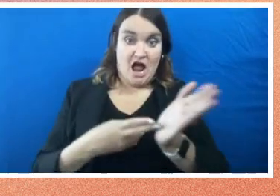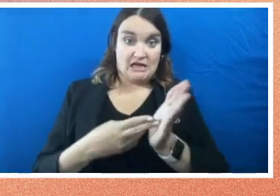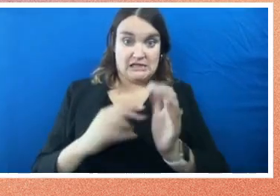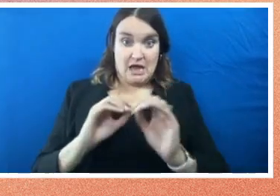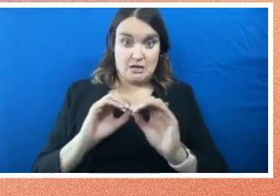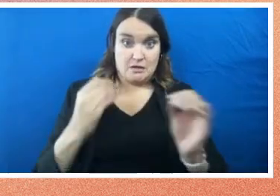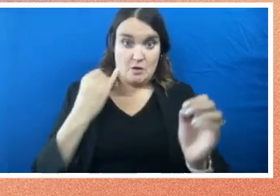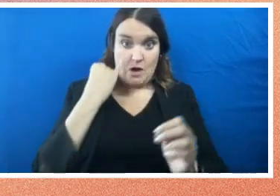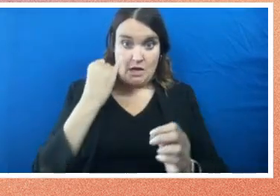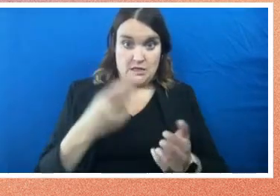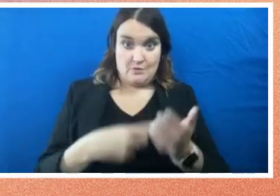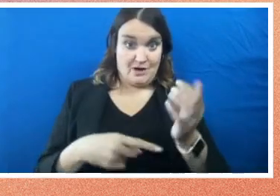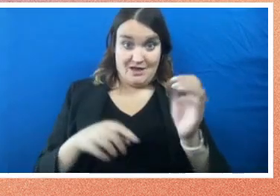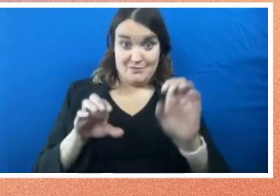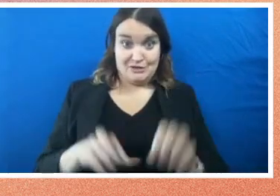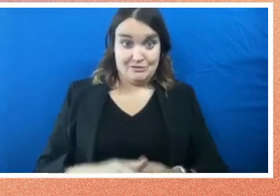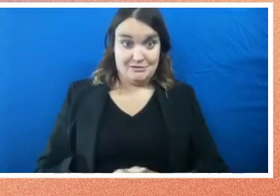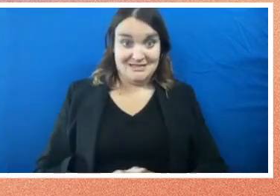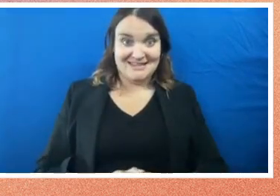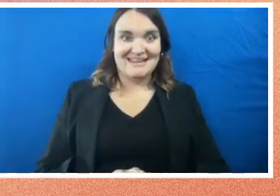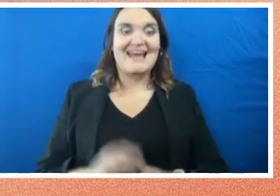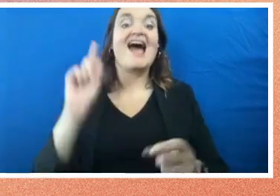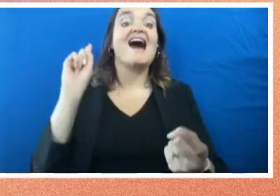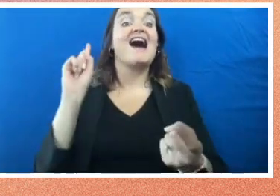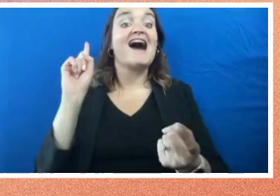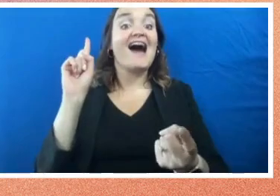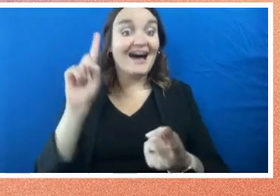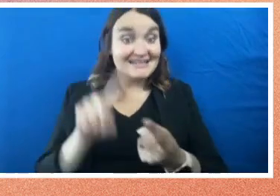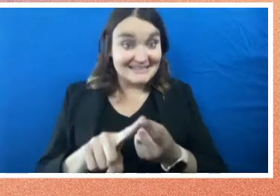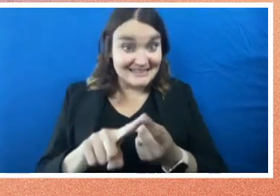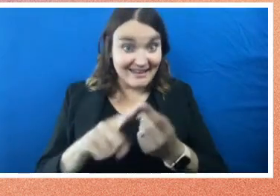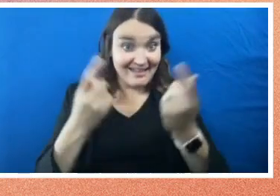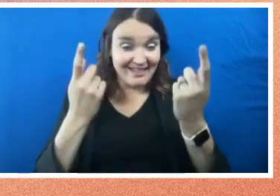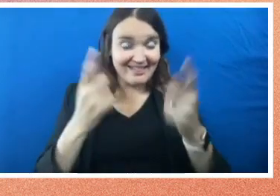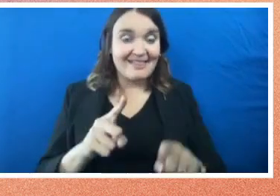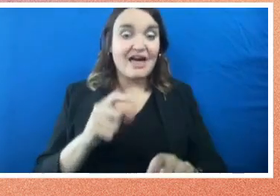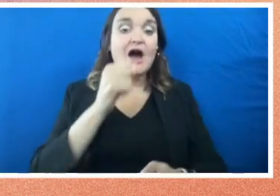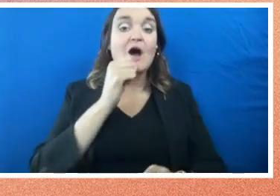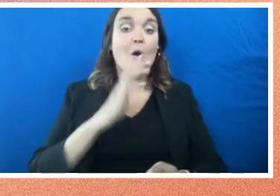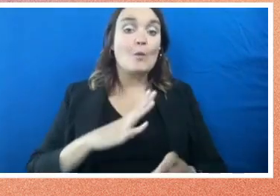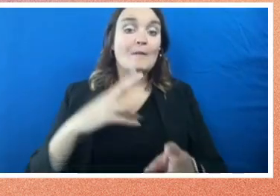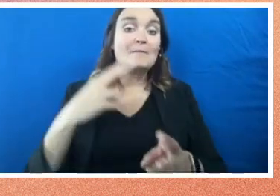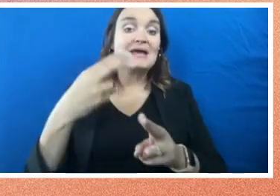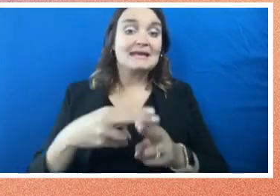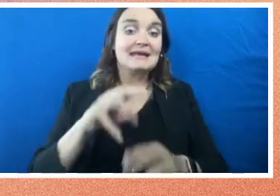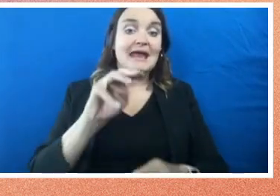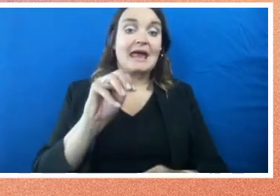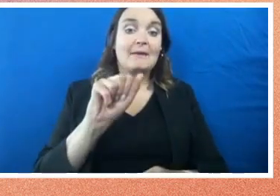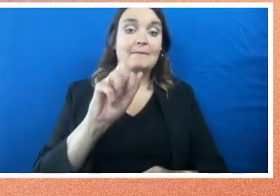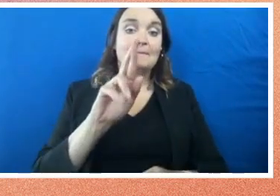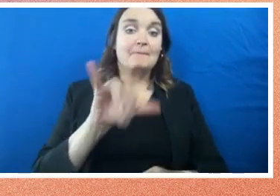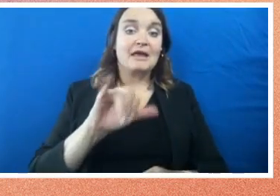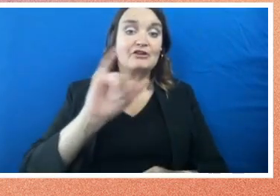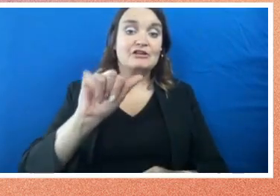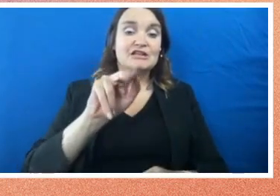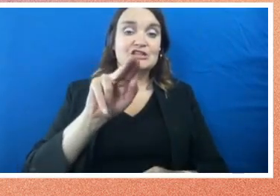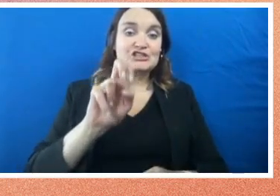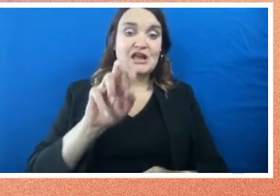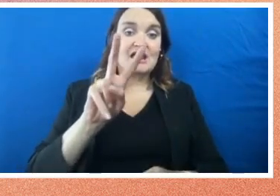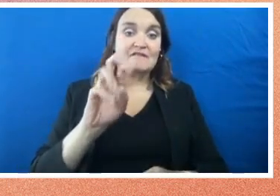doing until a woman named Mary Jane Volk from Emily's